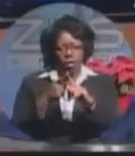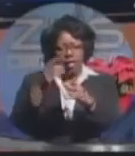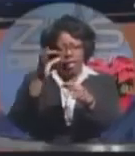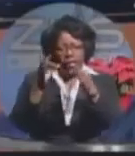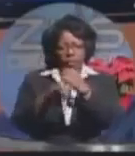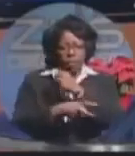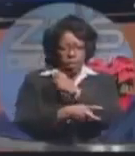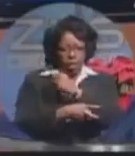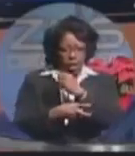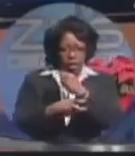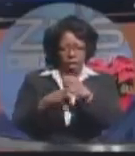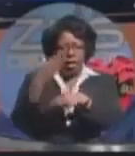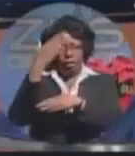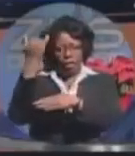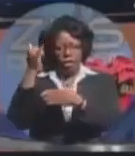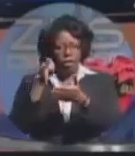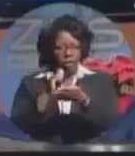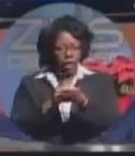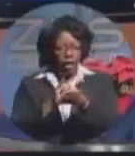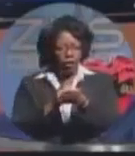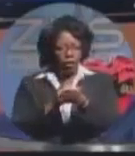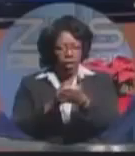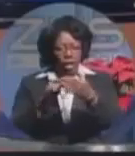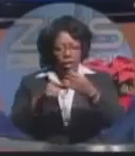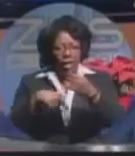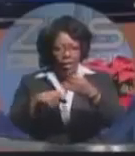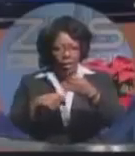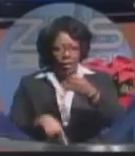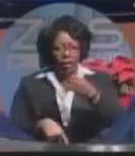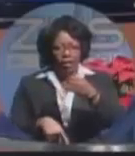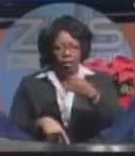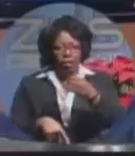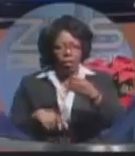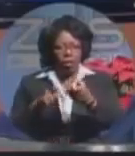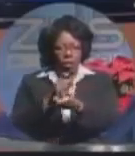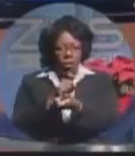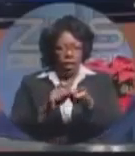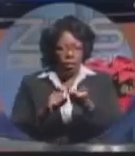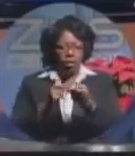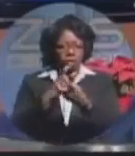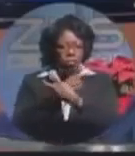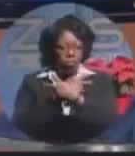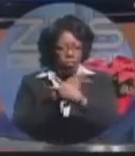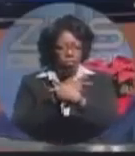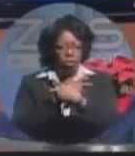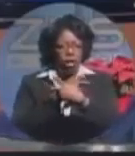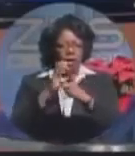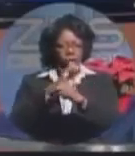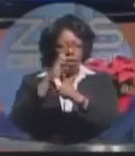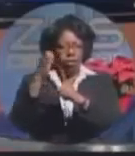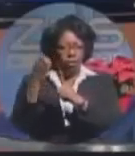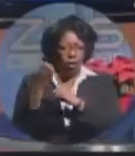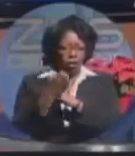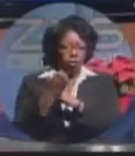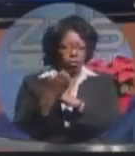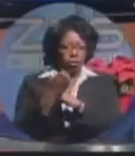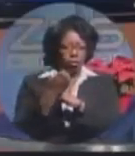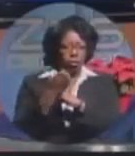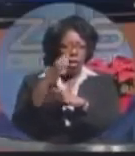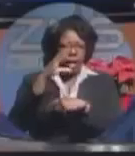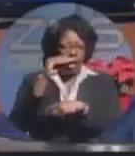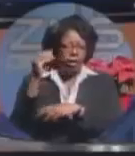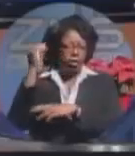theft that led to that leak. Now, the leak did cause some contamination, and according to a statement from the Environment Ministry,